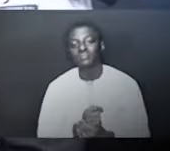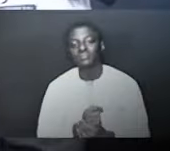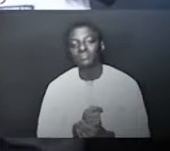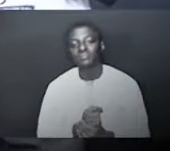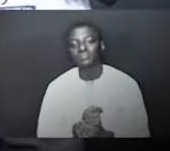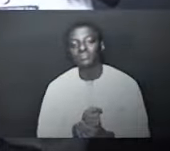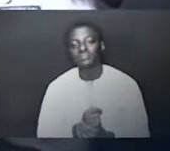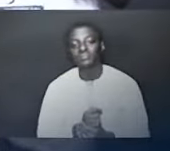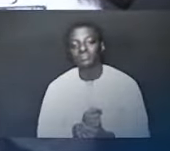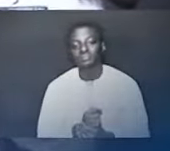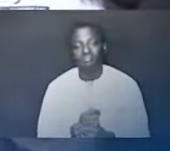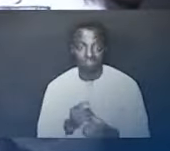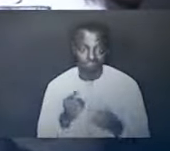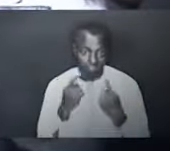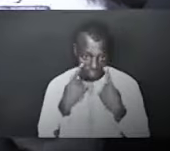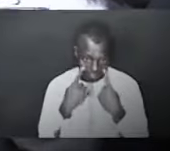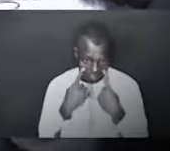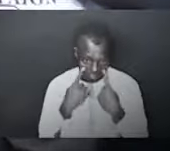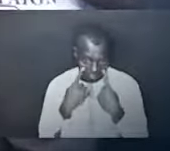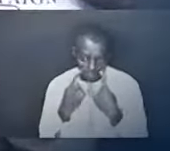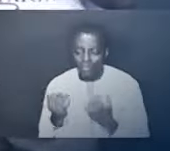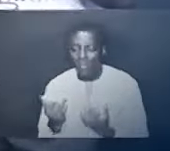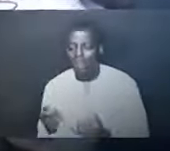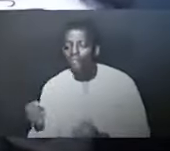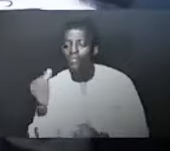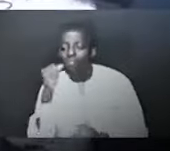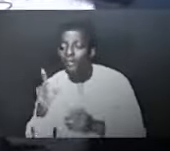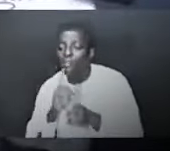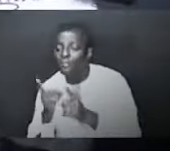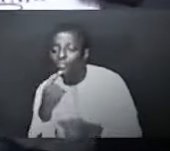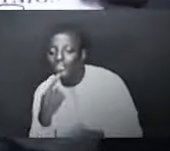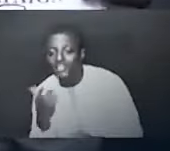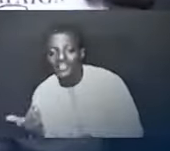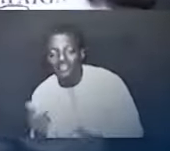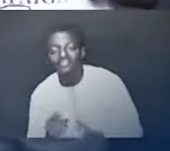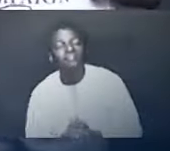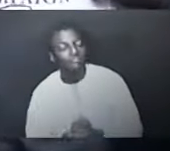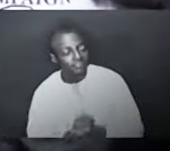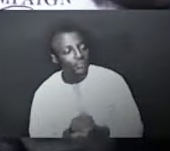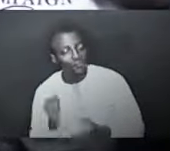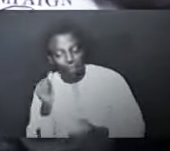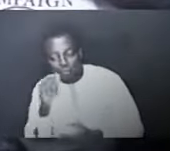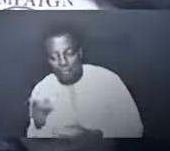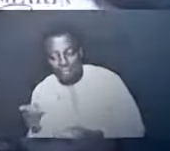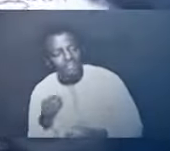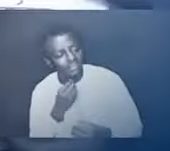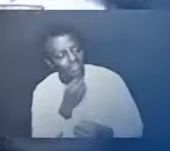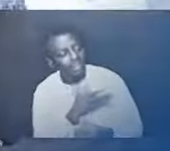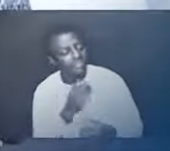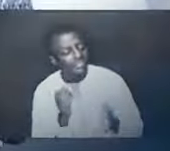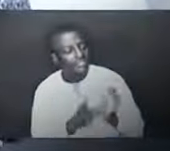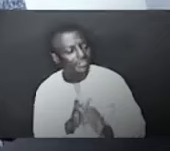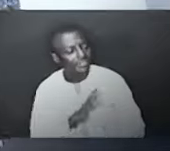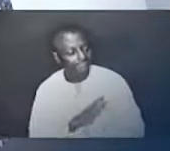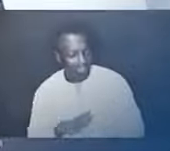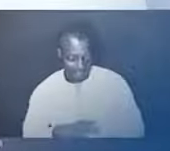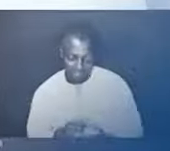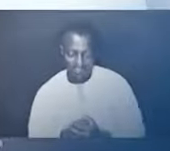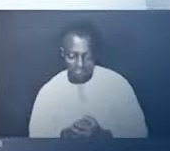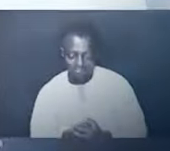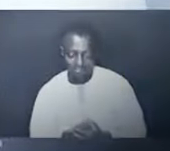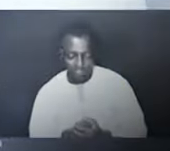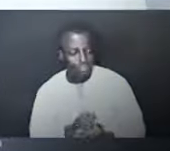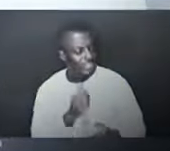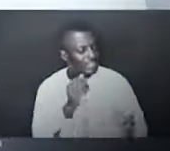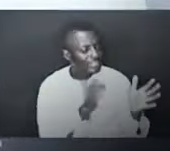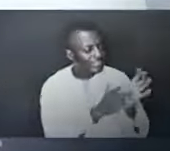and no cream. Now listen to the woman. Afeti mami. The woman said, you know, Jesus was kind of